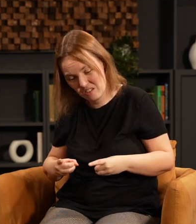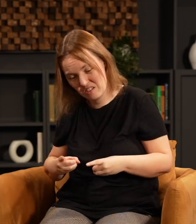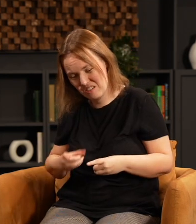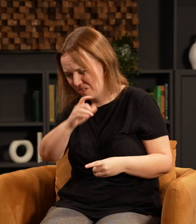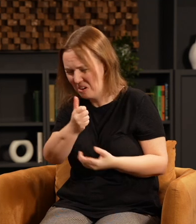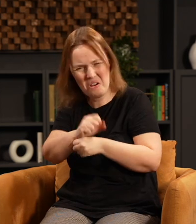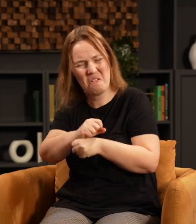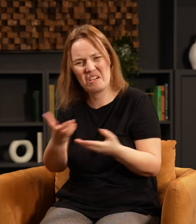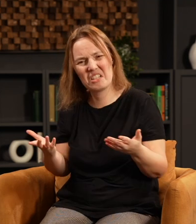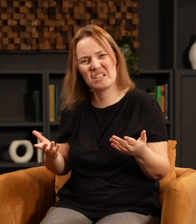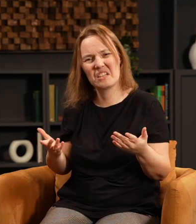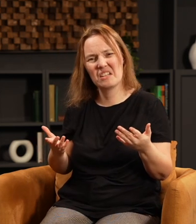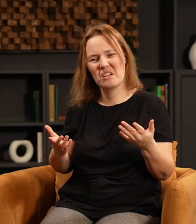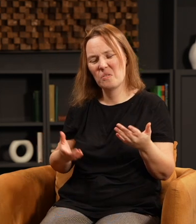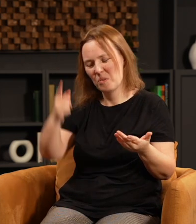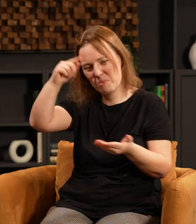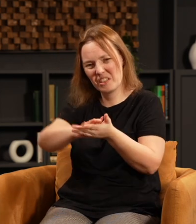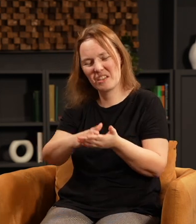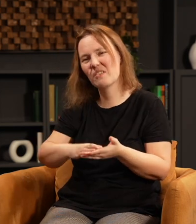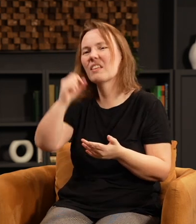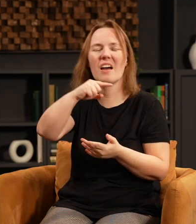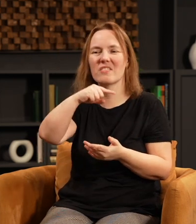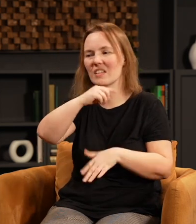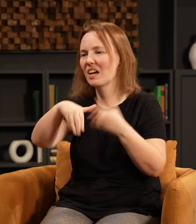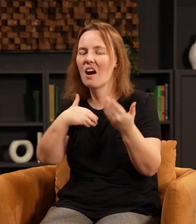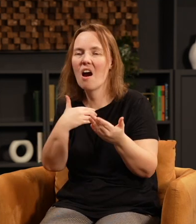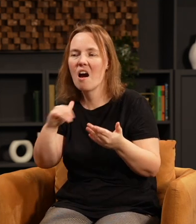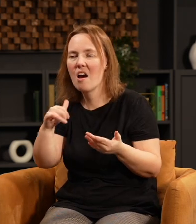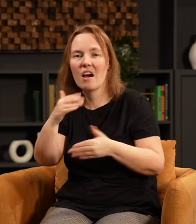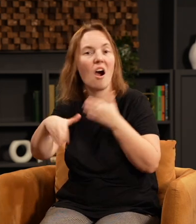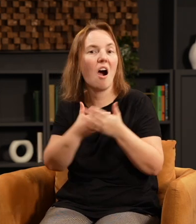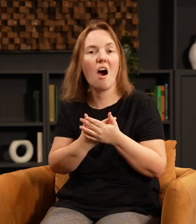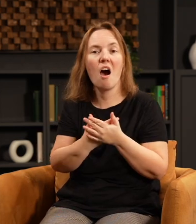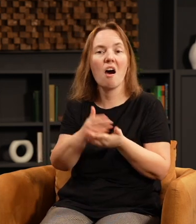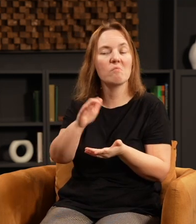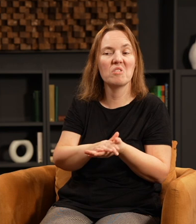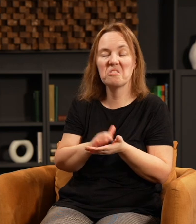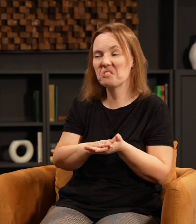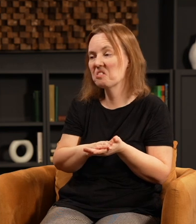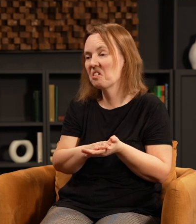We believe lies like, well, all marriages have their ups and downs. All marriages go through bad